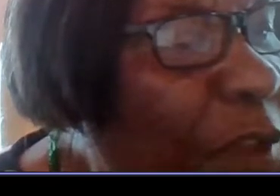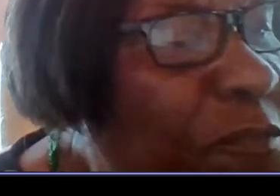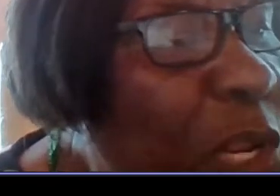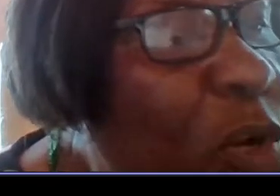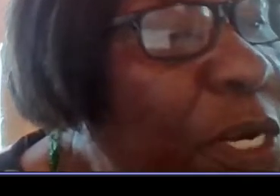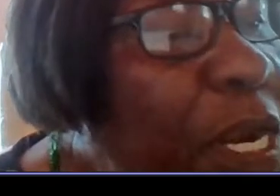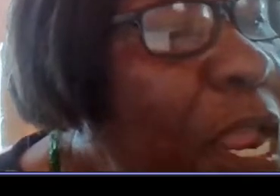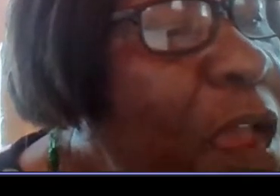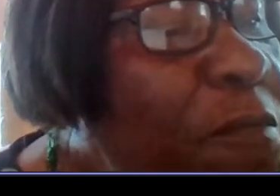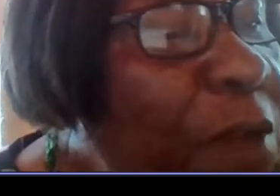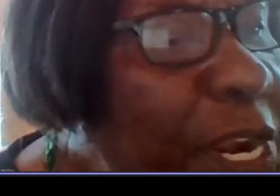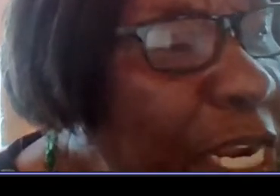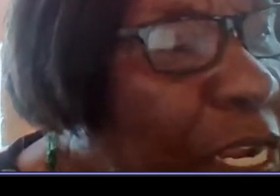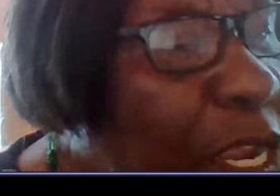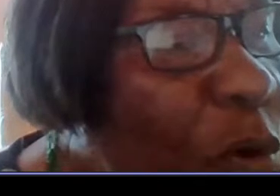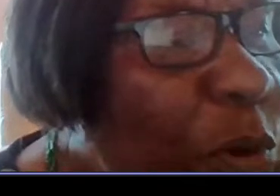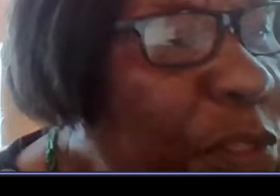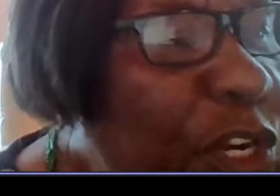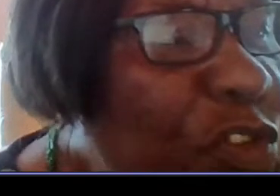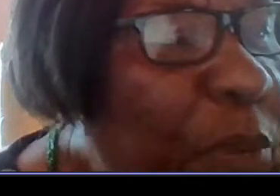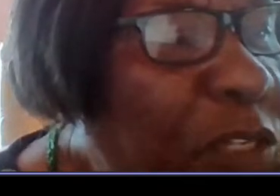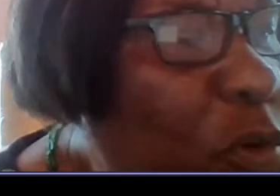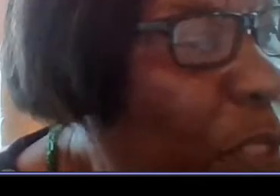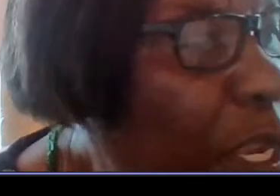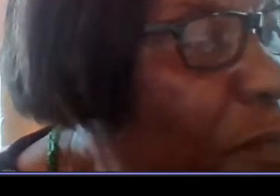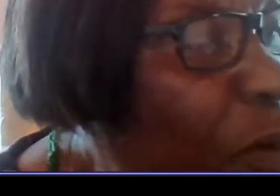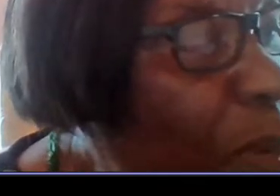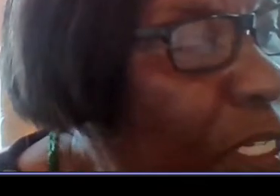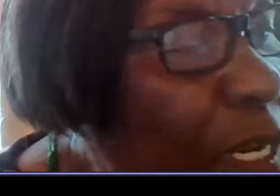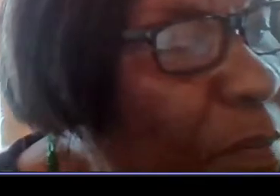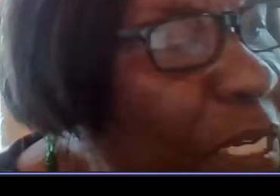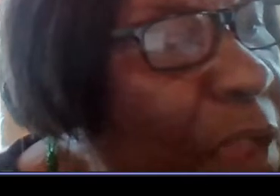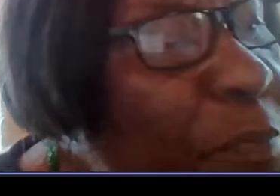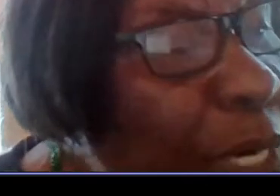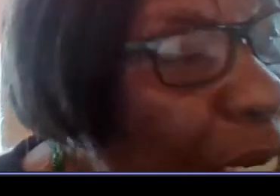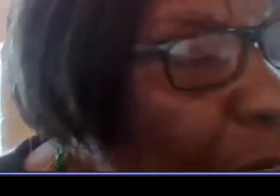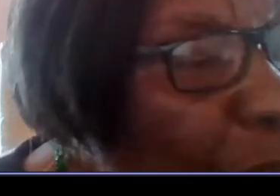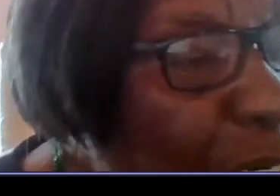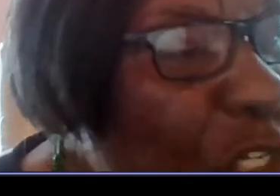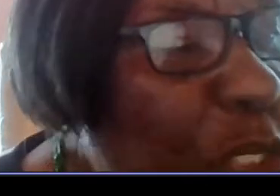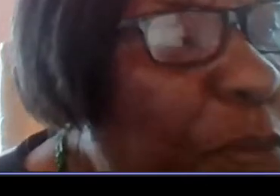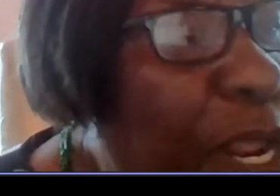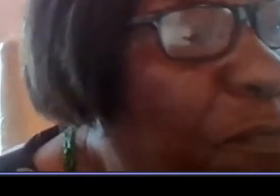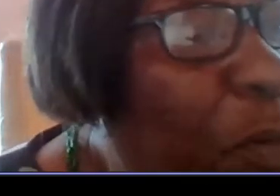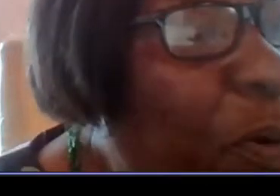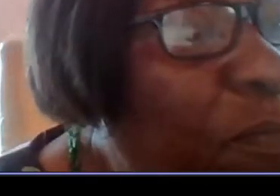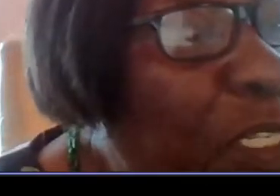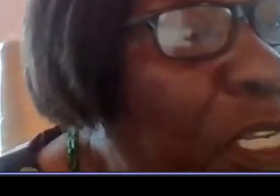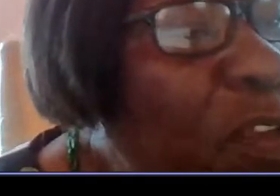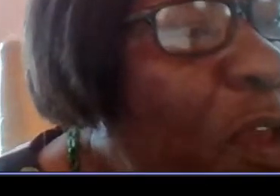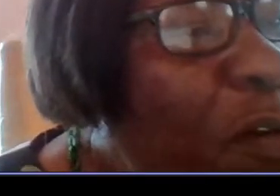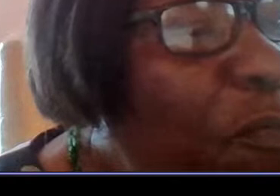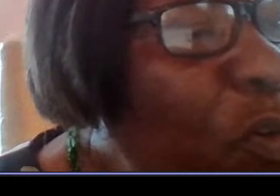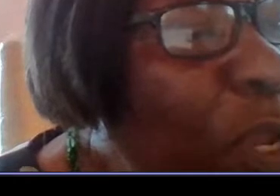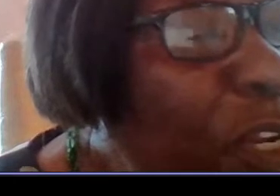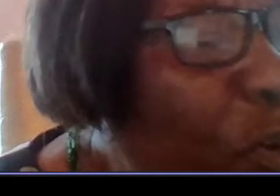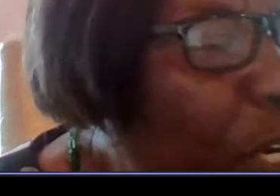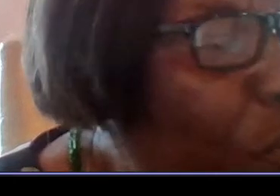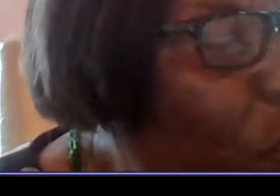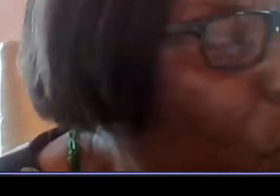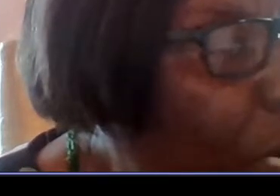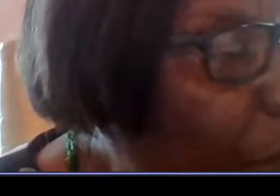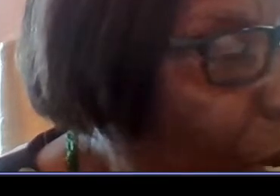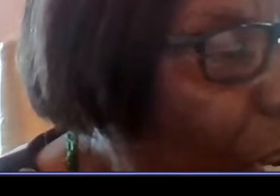756.865 million funding with respect to the informal settlement upgrading partnership grant for provinces for